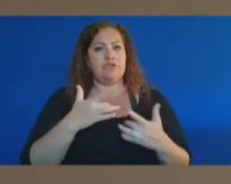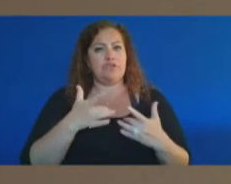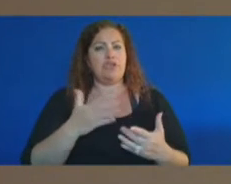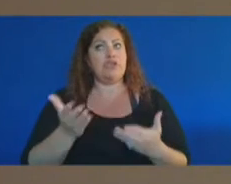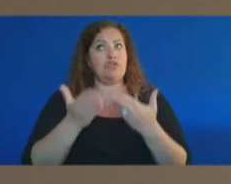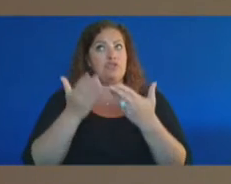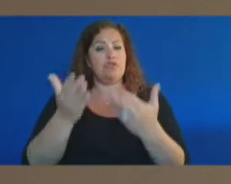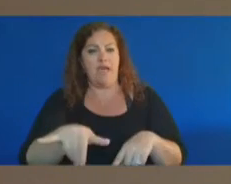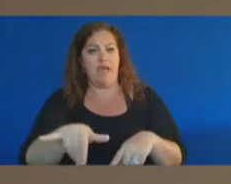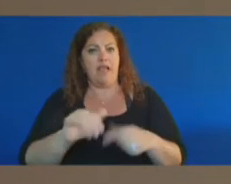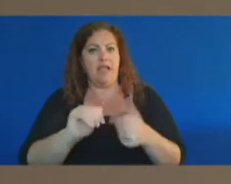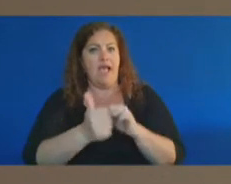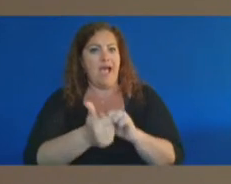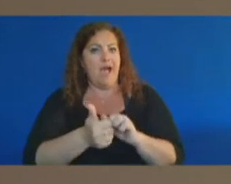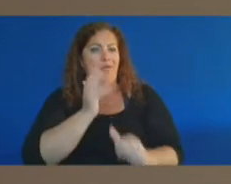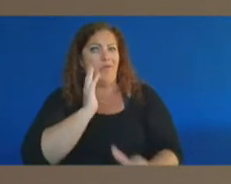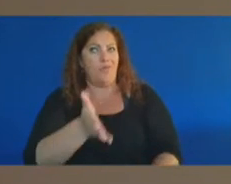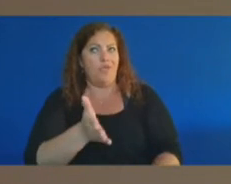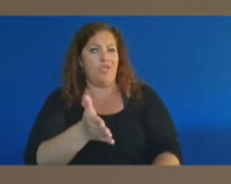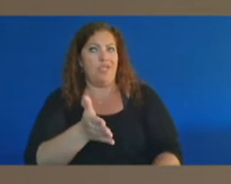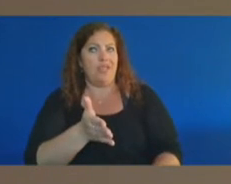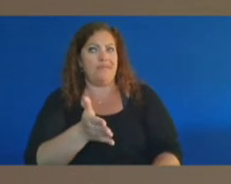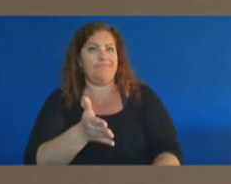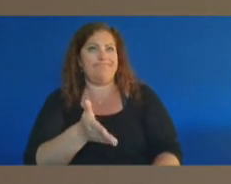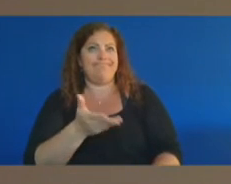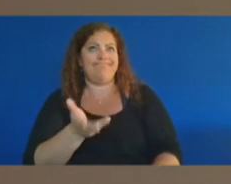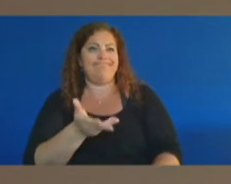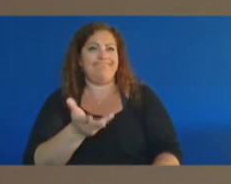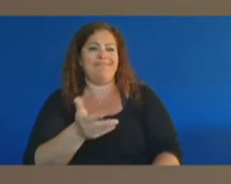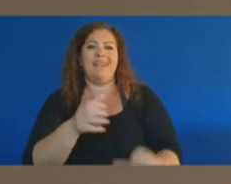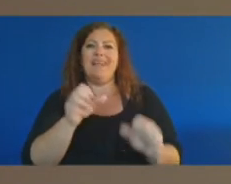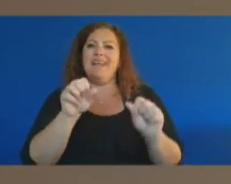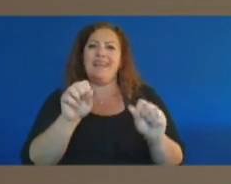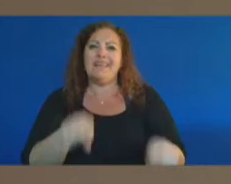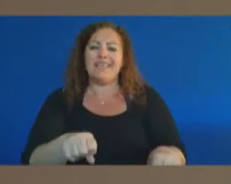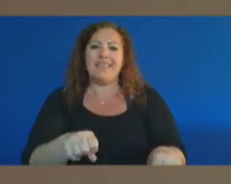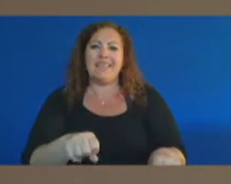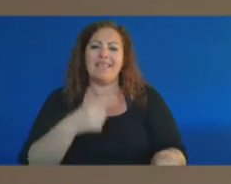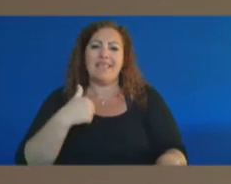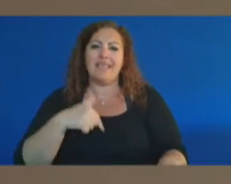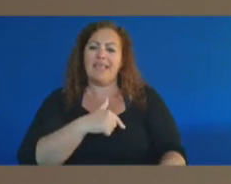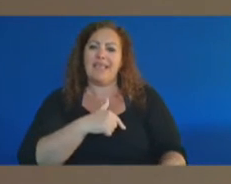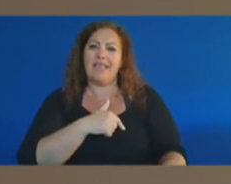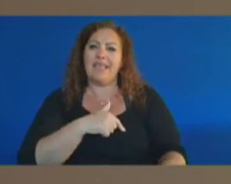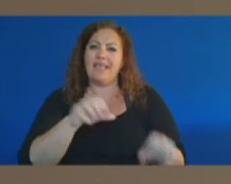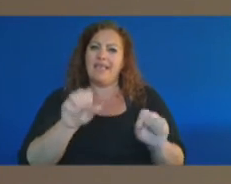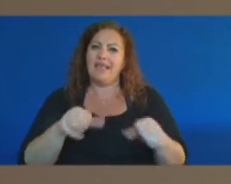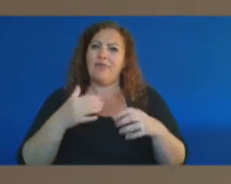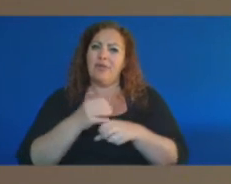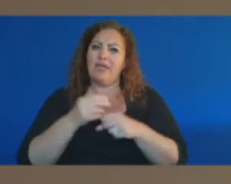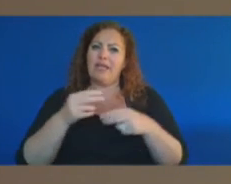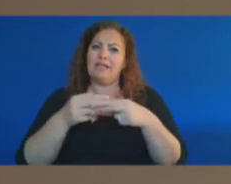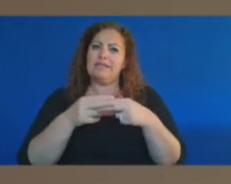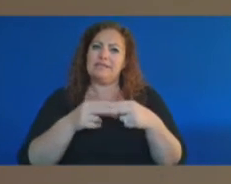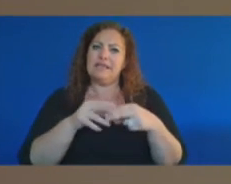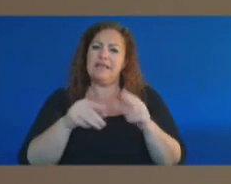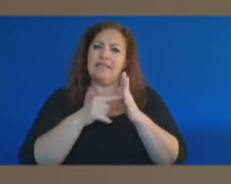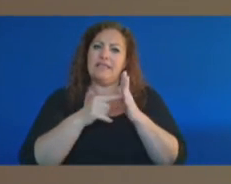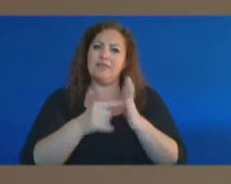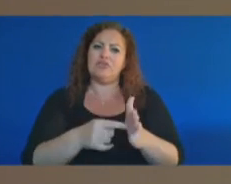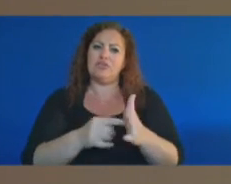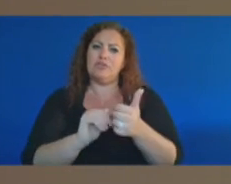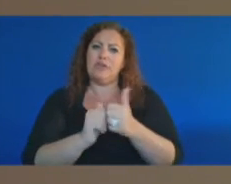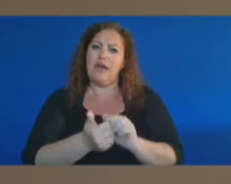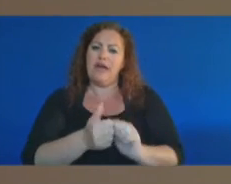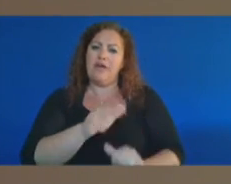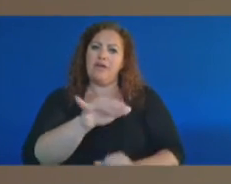Classen around can we get a can we get a slide where it shows how does this structure